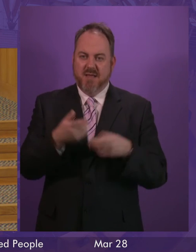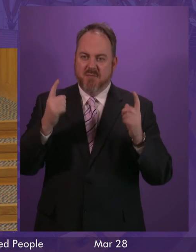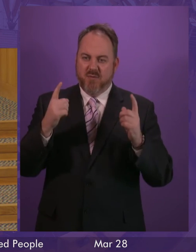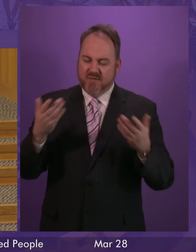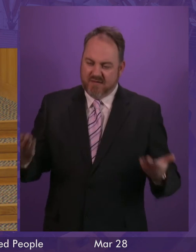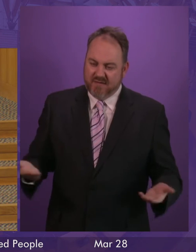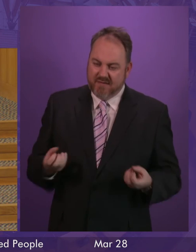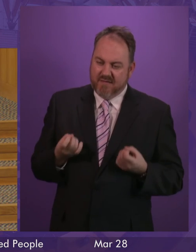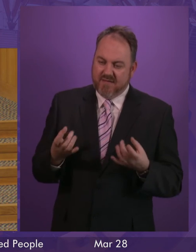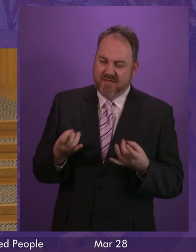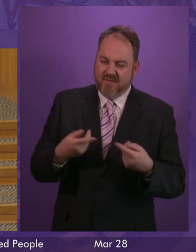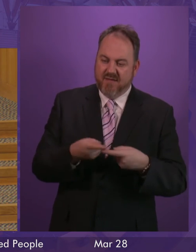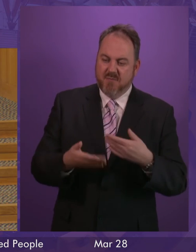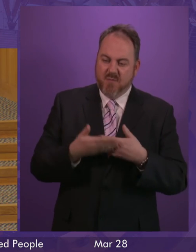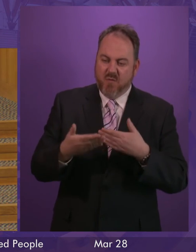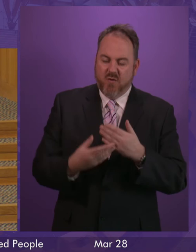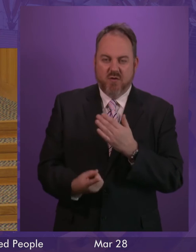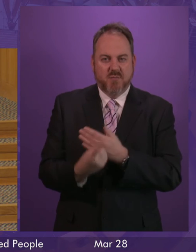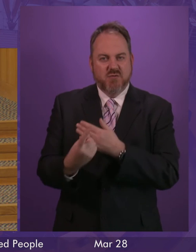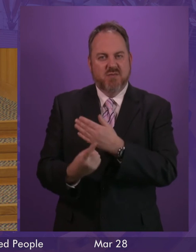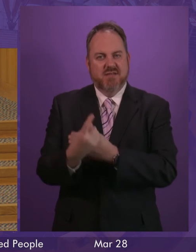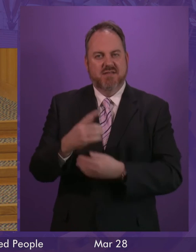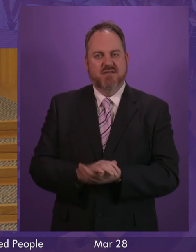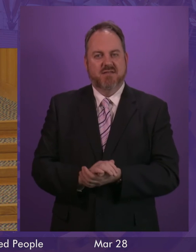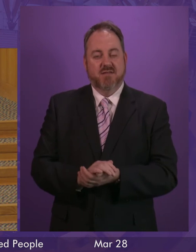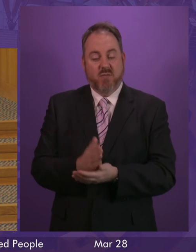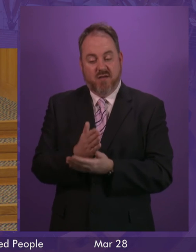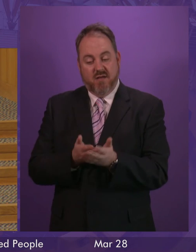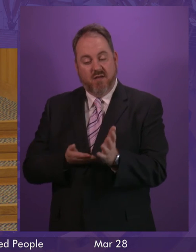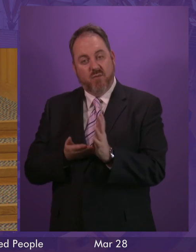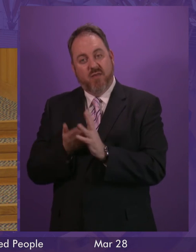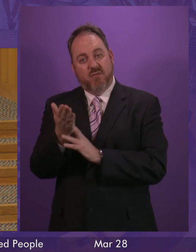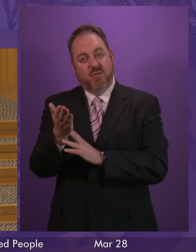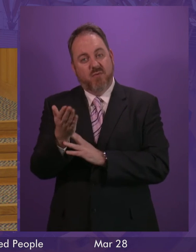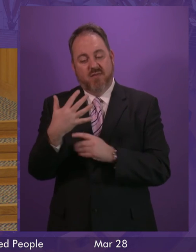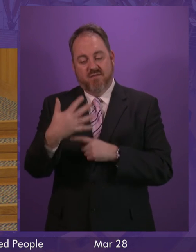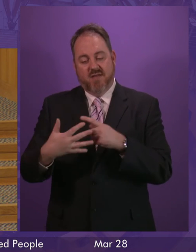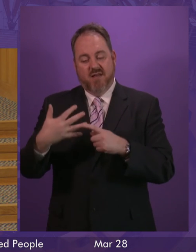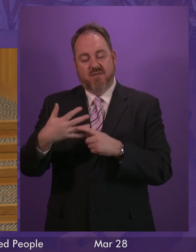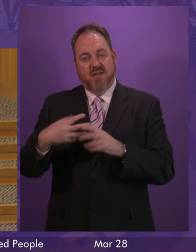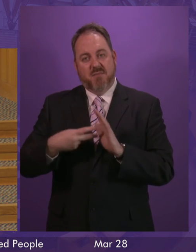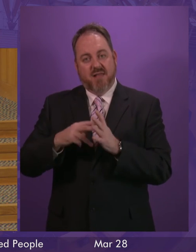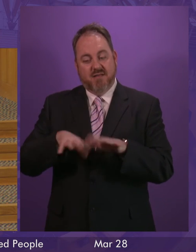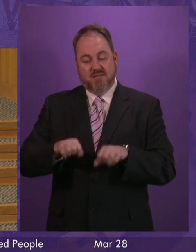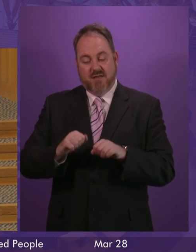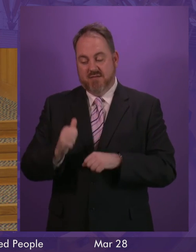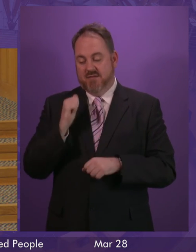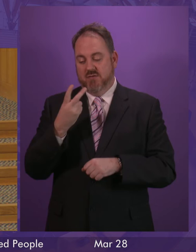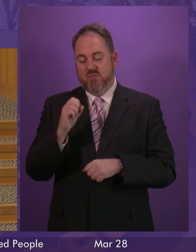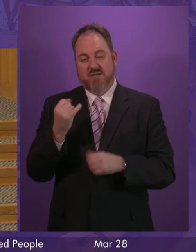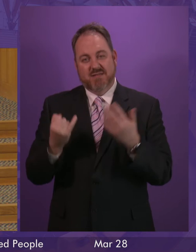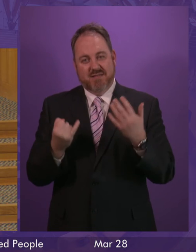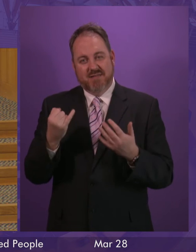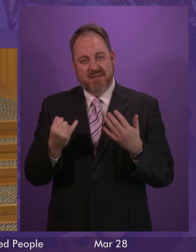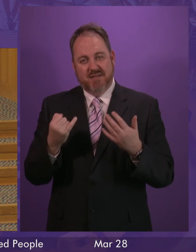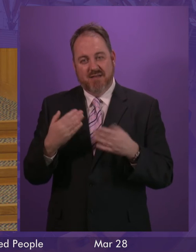And we find ourselves now halfway through the Five Year Action Plan which was launched in 2016. And employment rates at